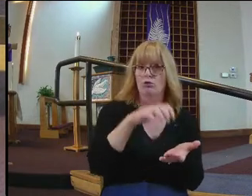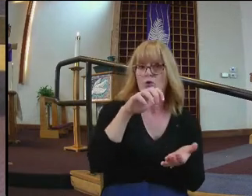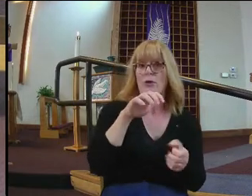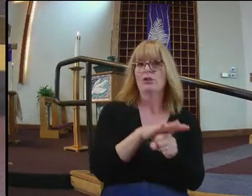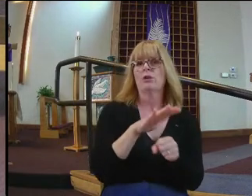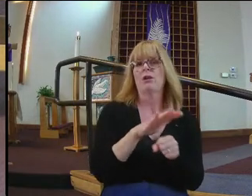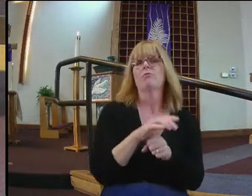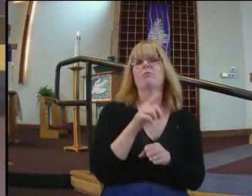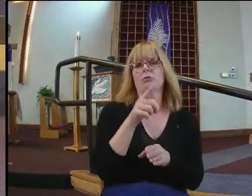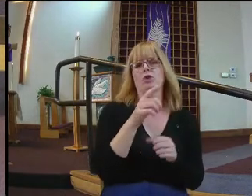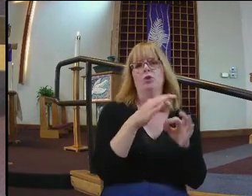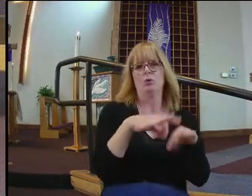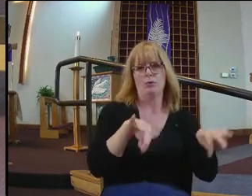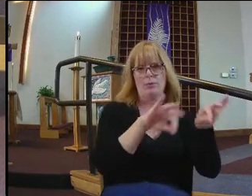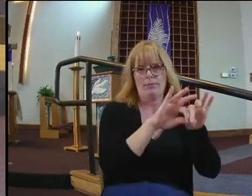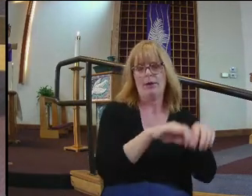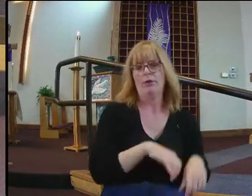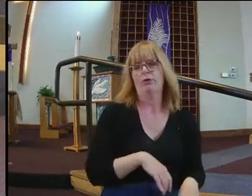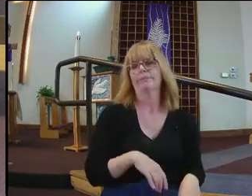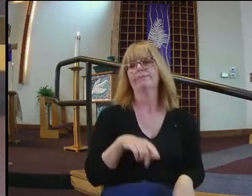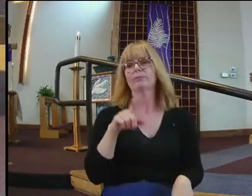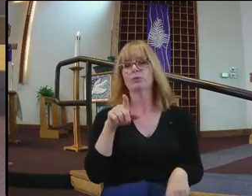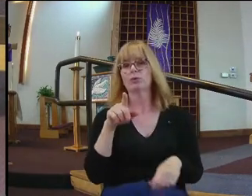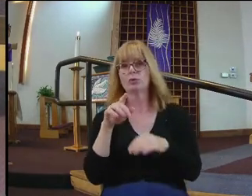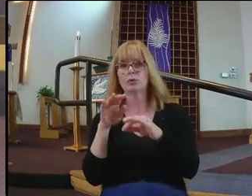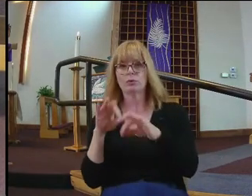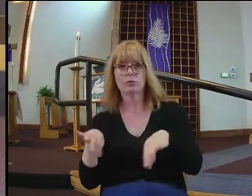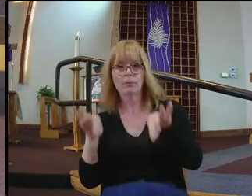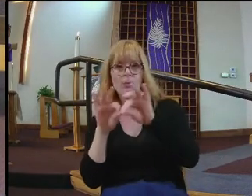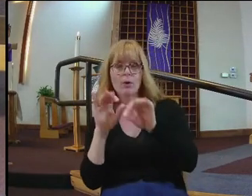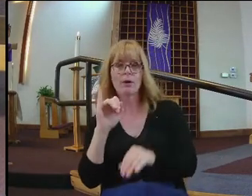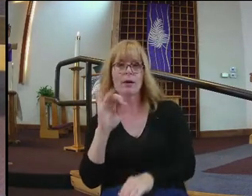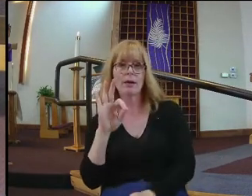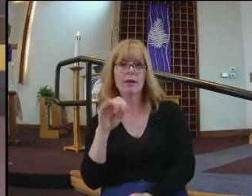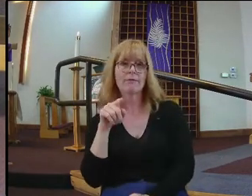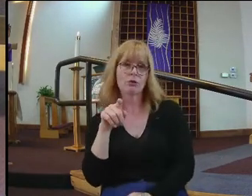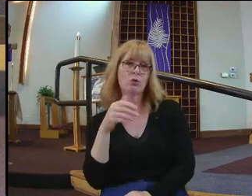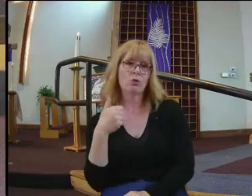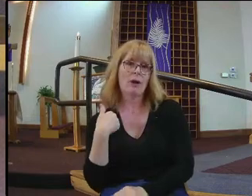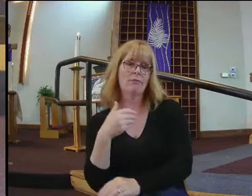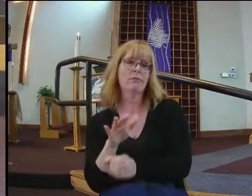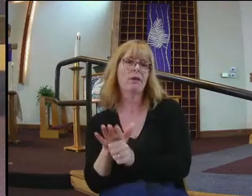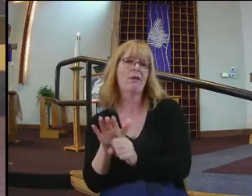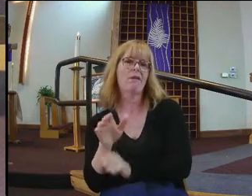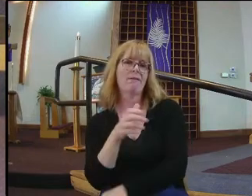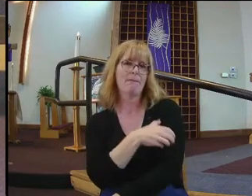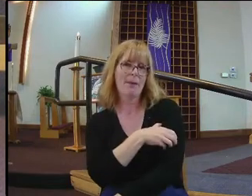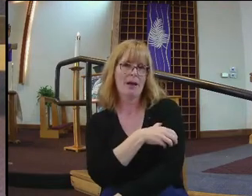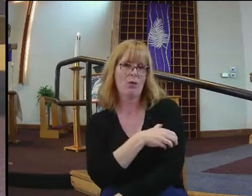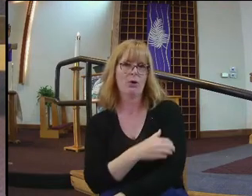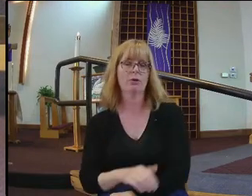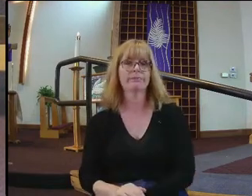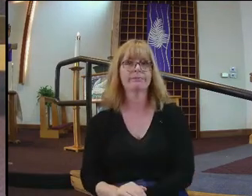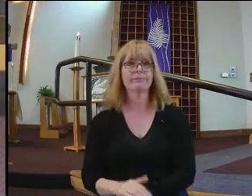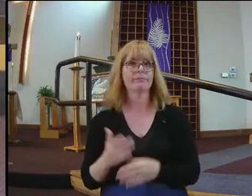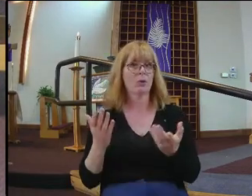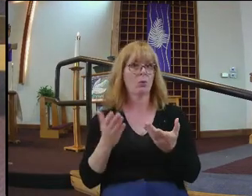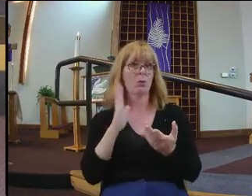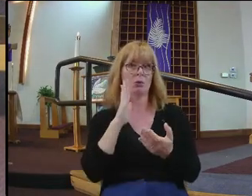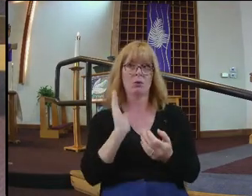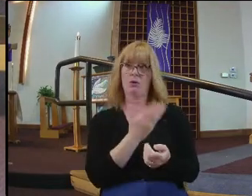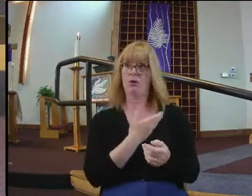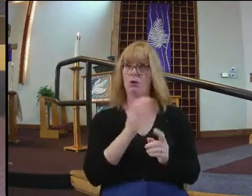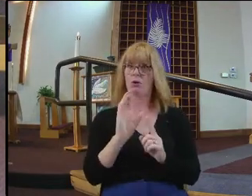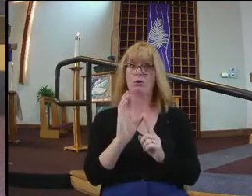enough. You matter if you are powerful enough. What might our culture say? You